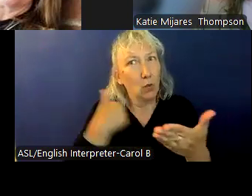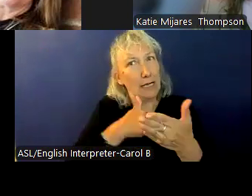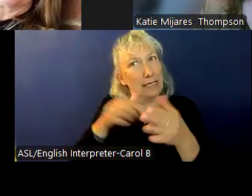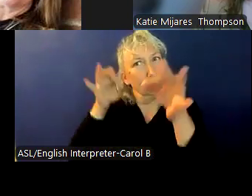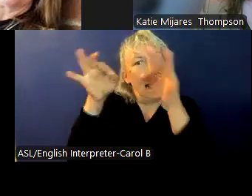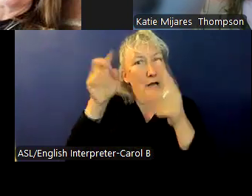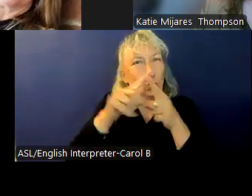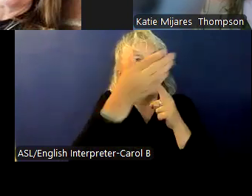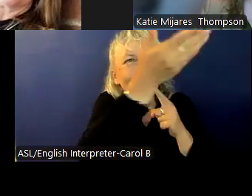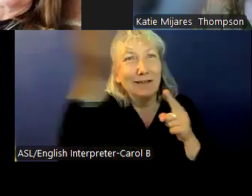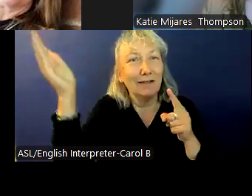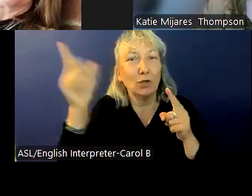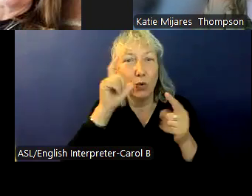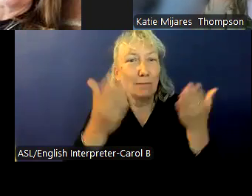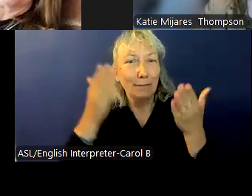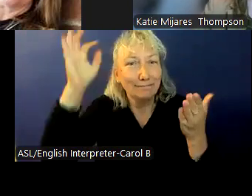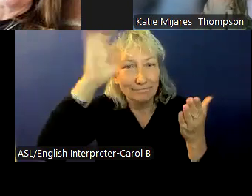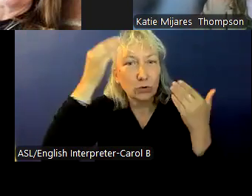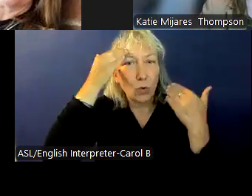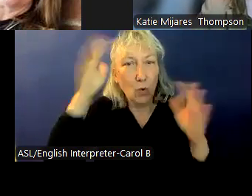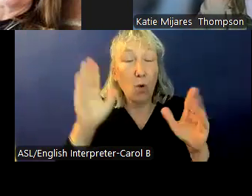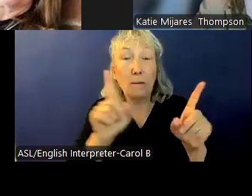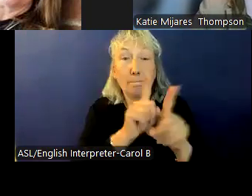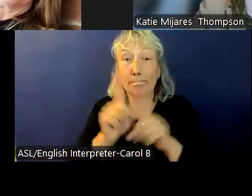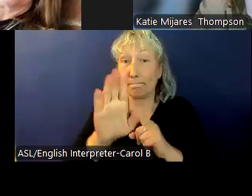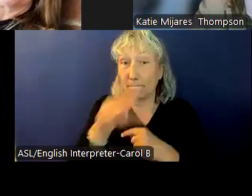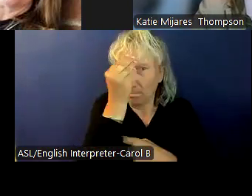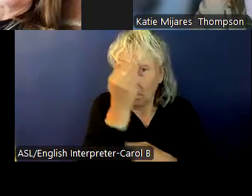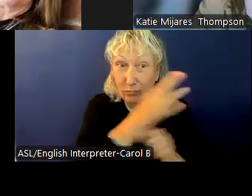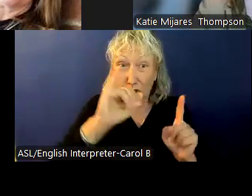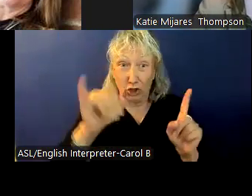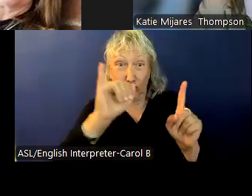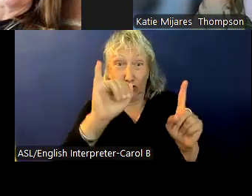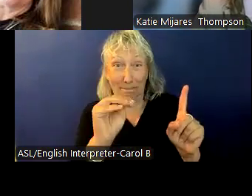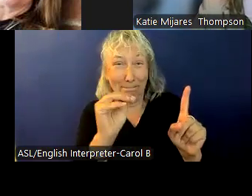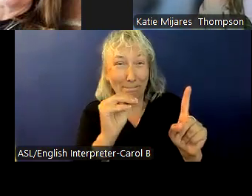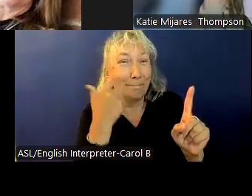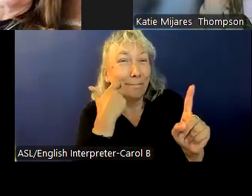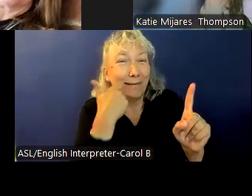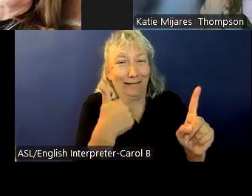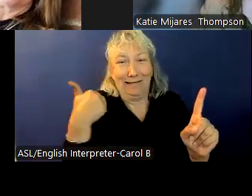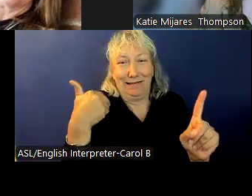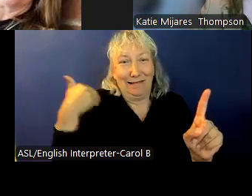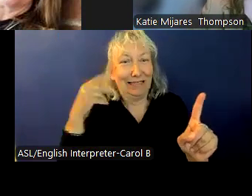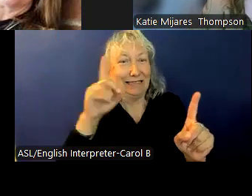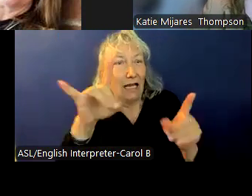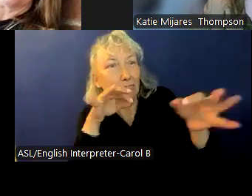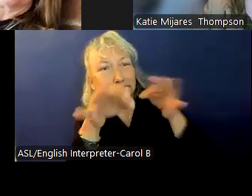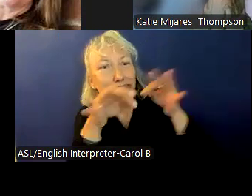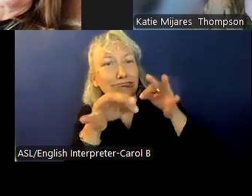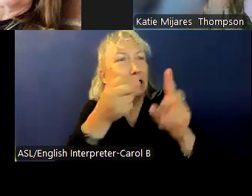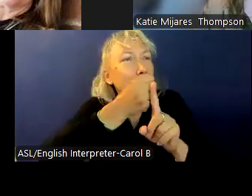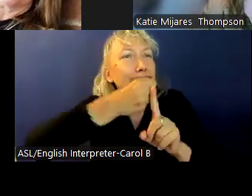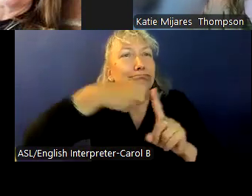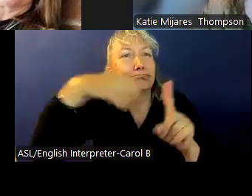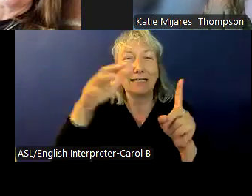And I should also mention Jim, who gave sort of a brief overview of the history of the ADA